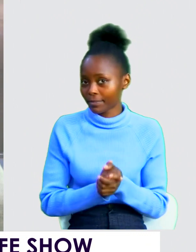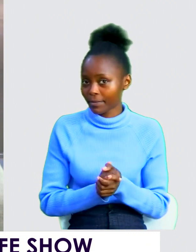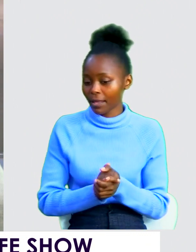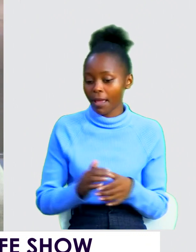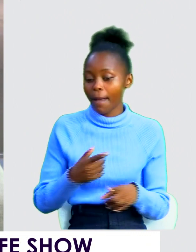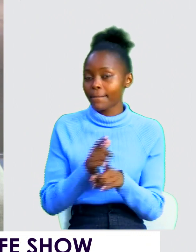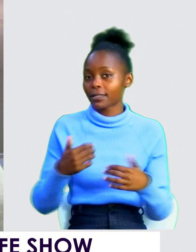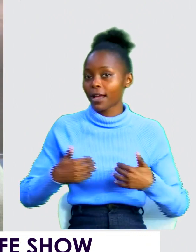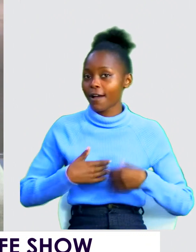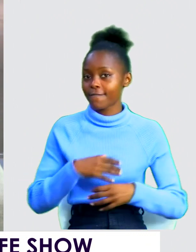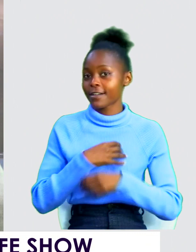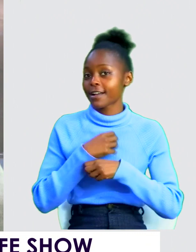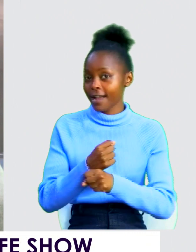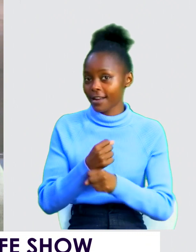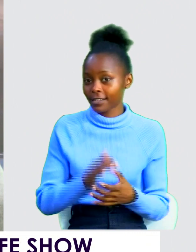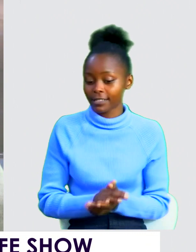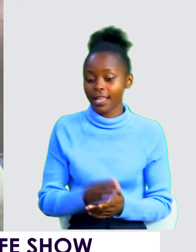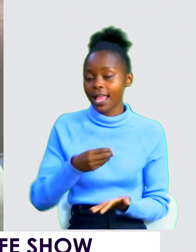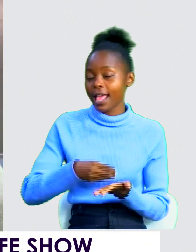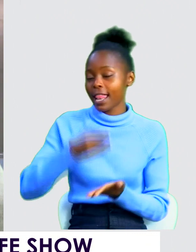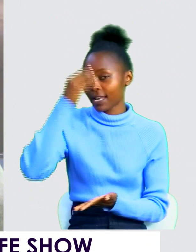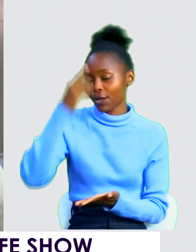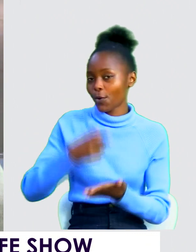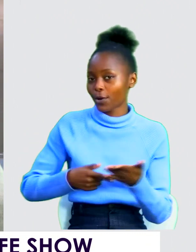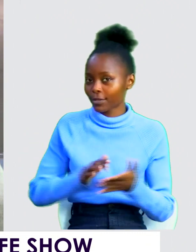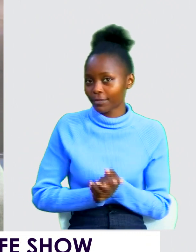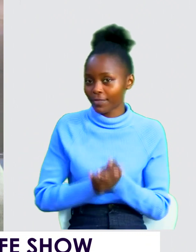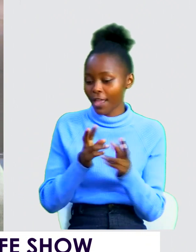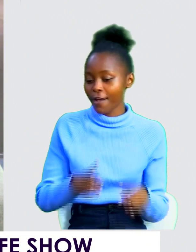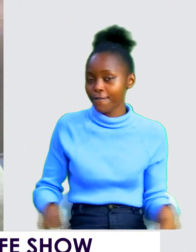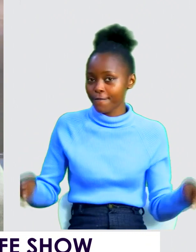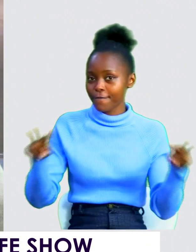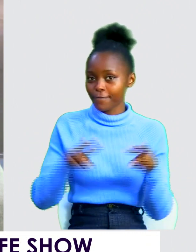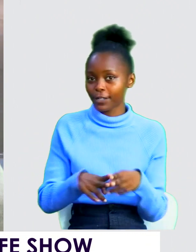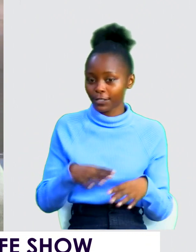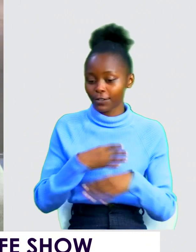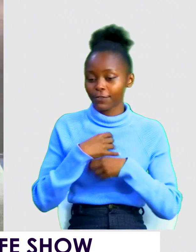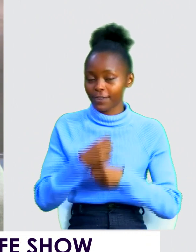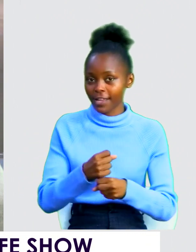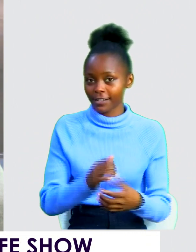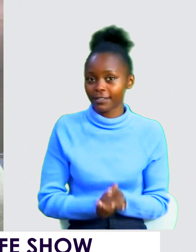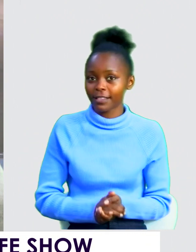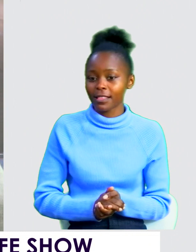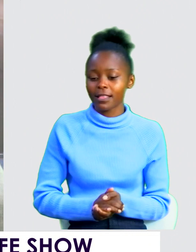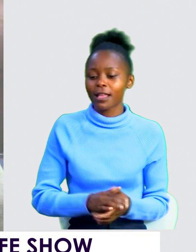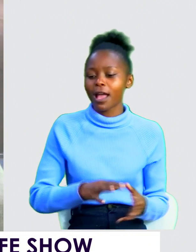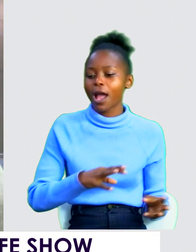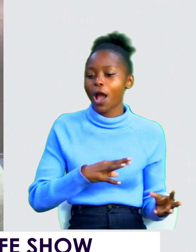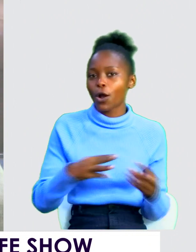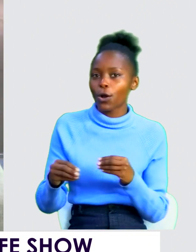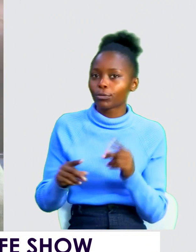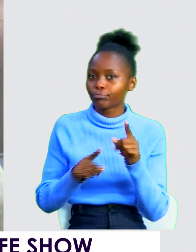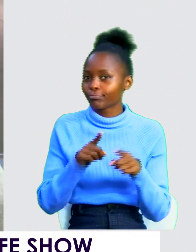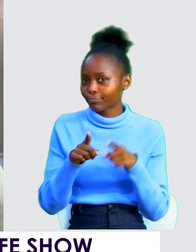courage. They are learning a virtue. They are getting into an adventure.